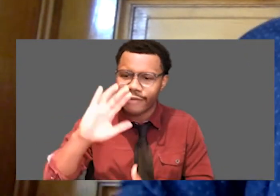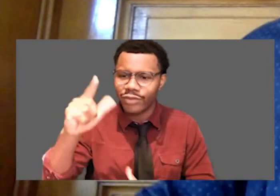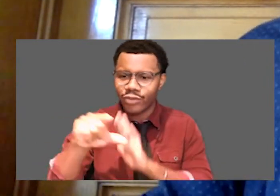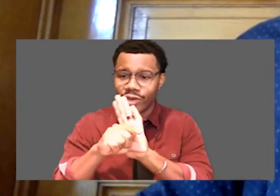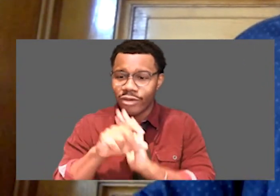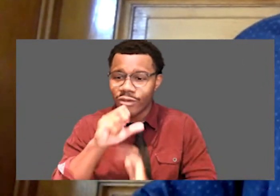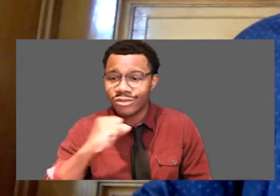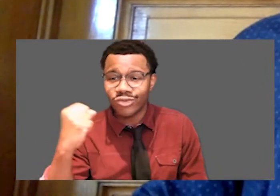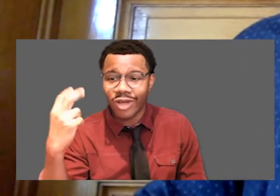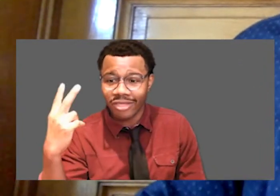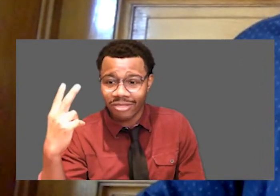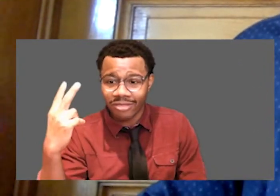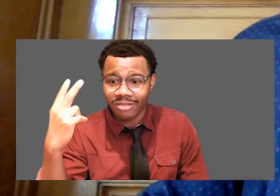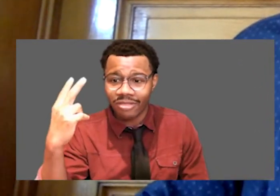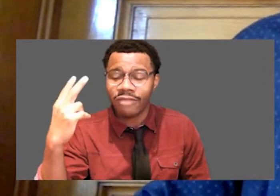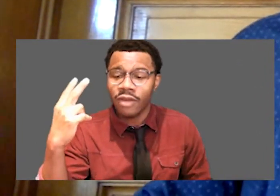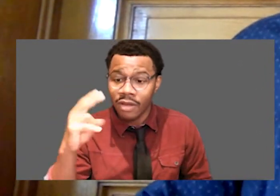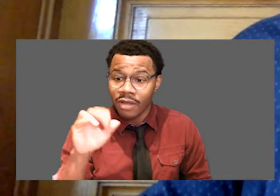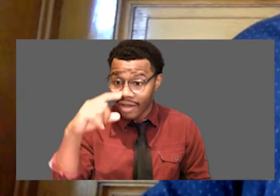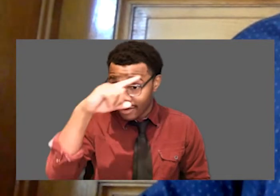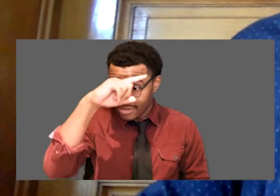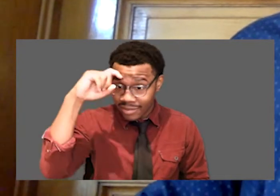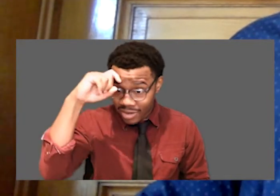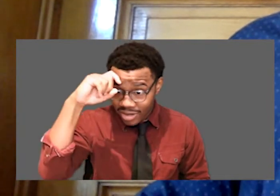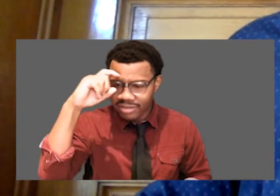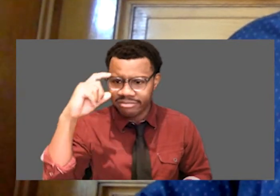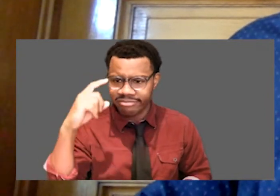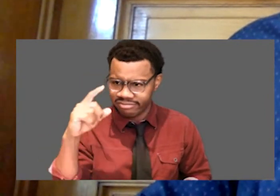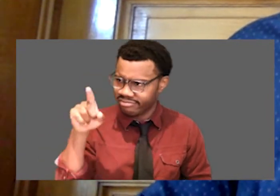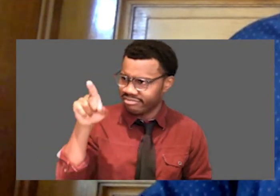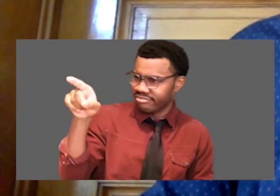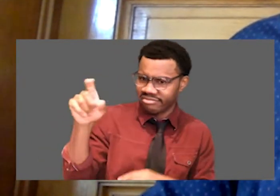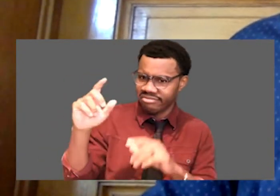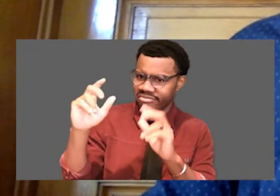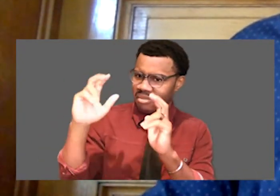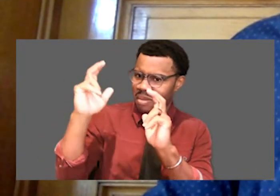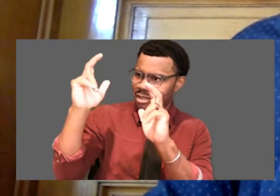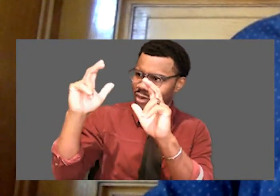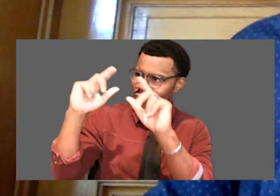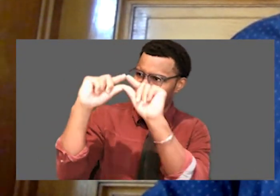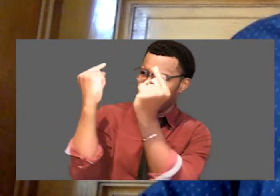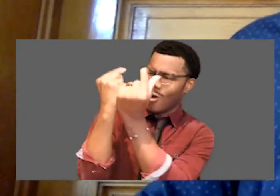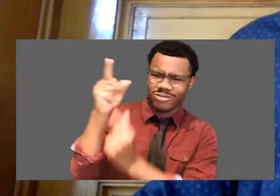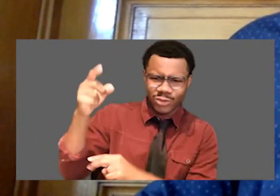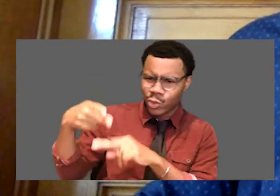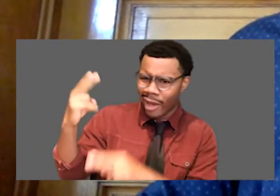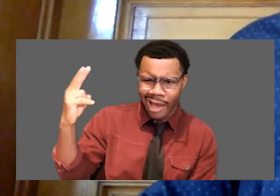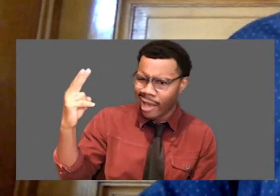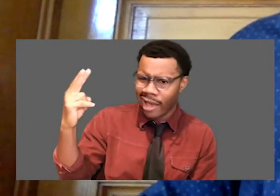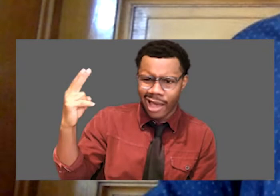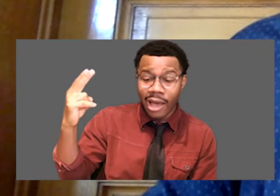was 12. That summer, we judged our basketball goals too high for us to dunk. So